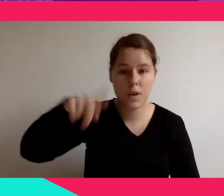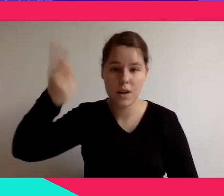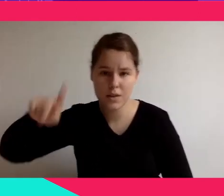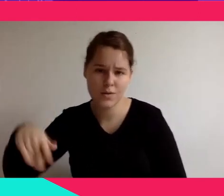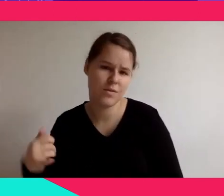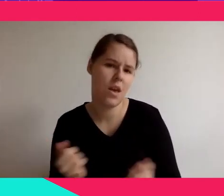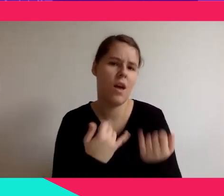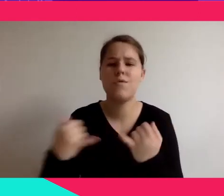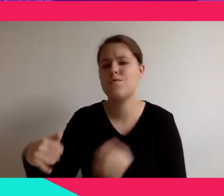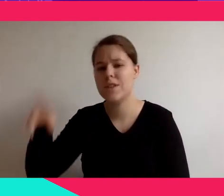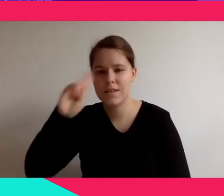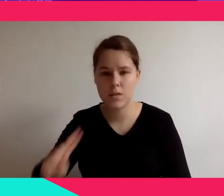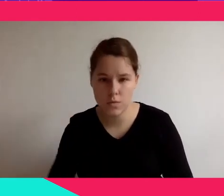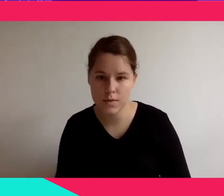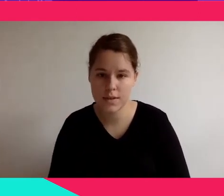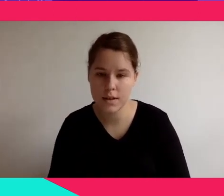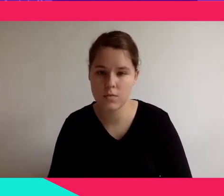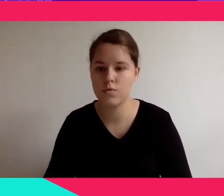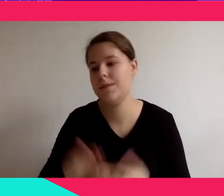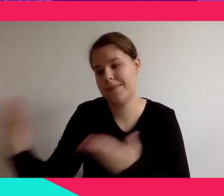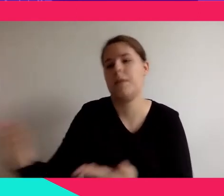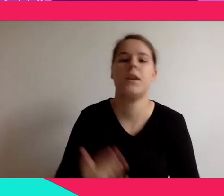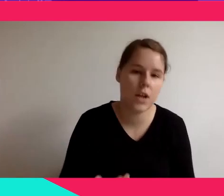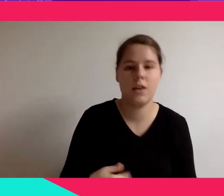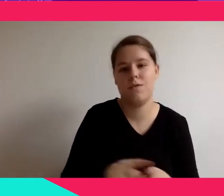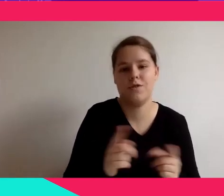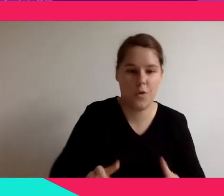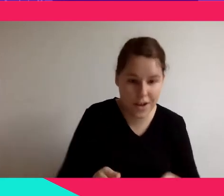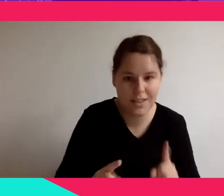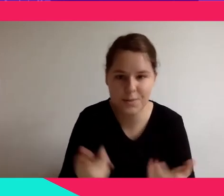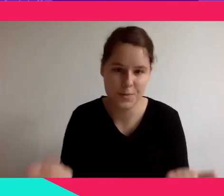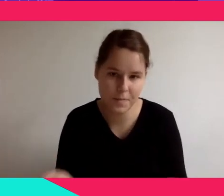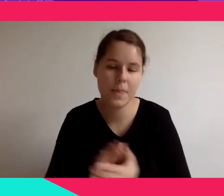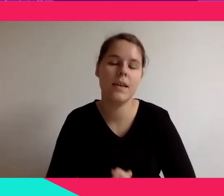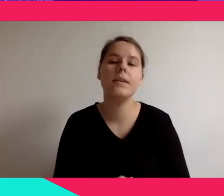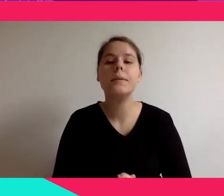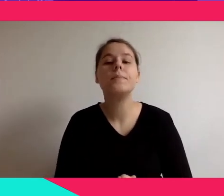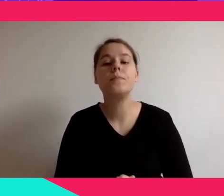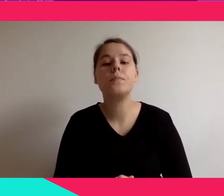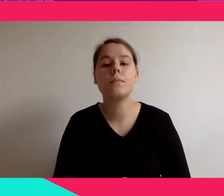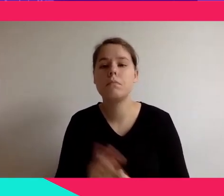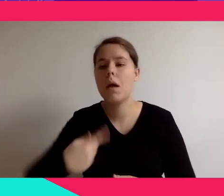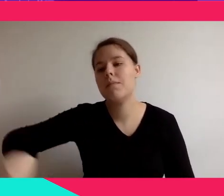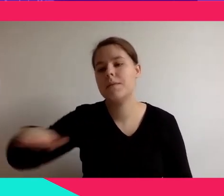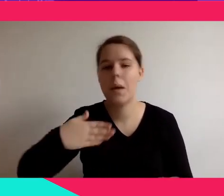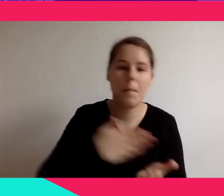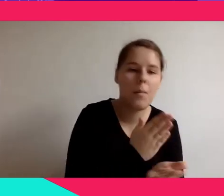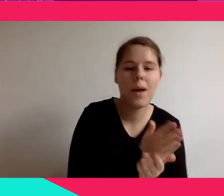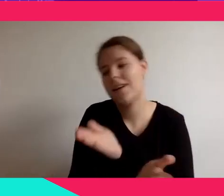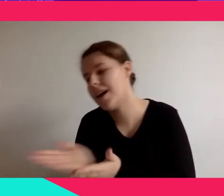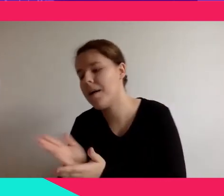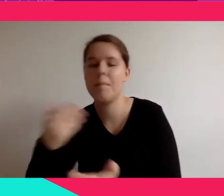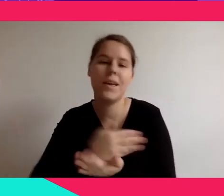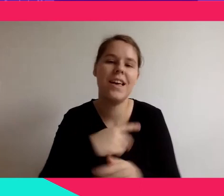this, where we help each other, teach each other how to use Wikipedia in the